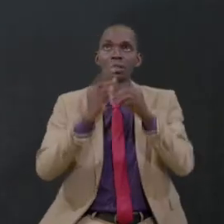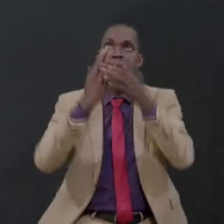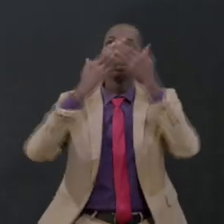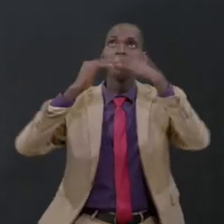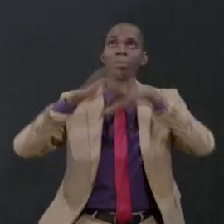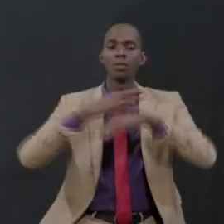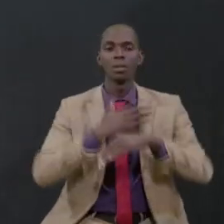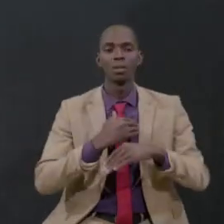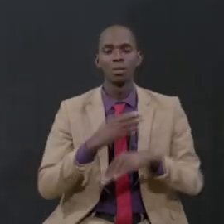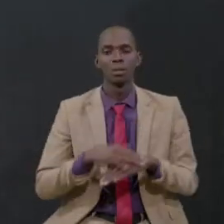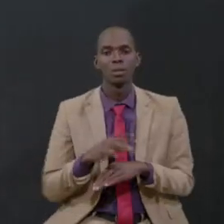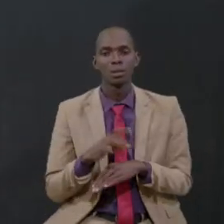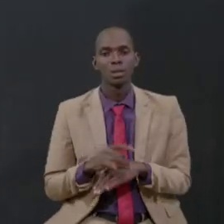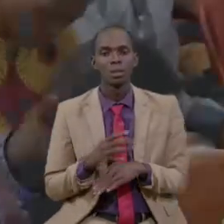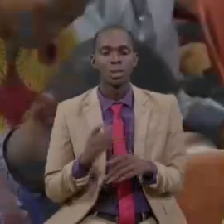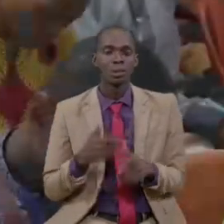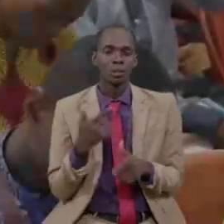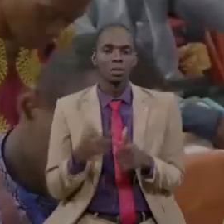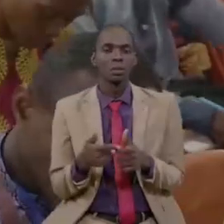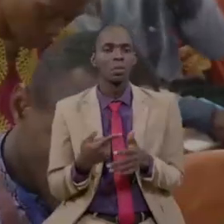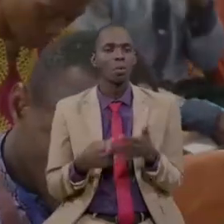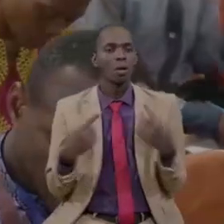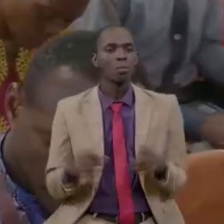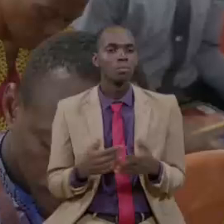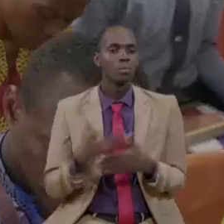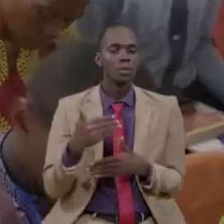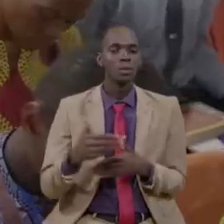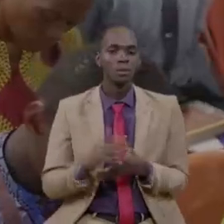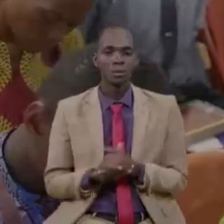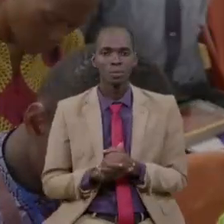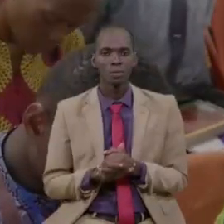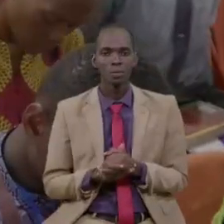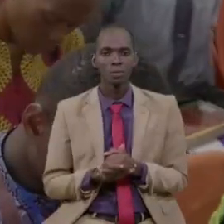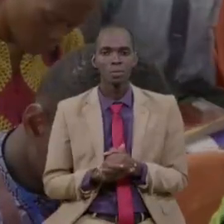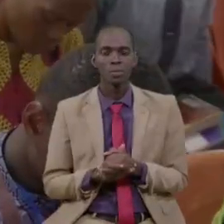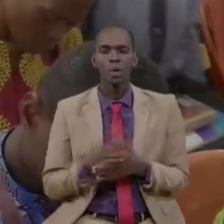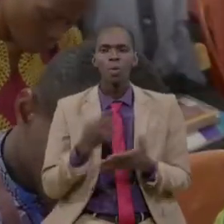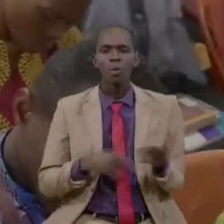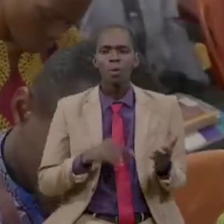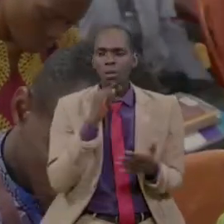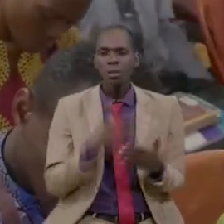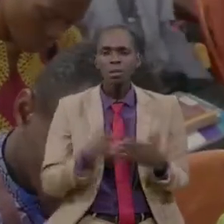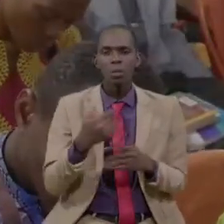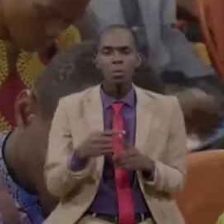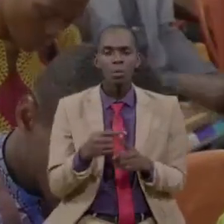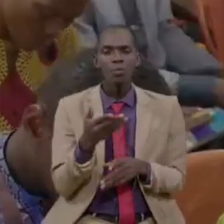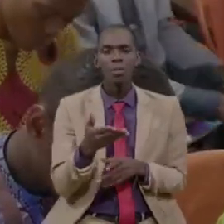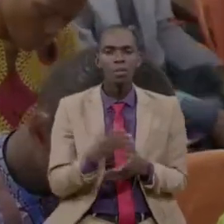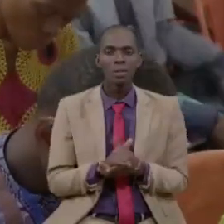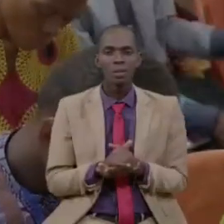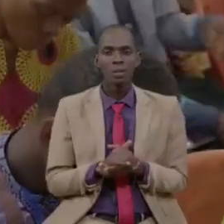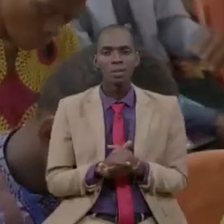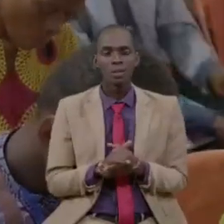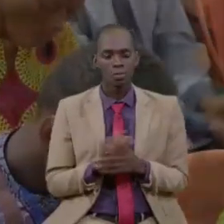Then, what's the next word there? Tell me, what's the next word there? Go ye. I know